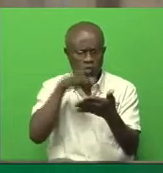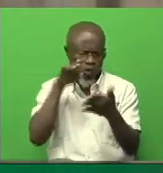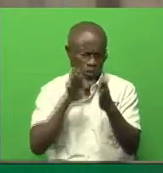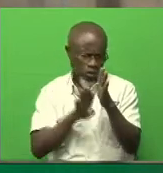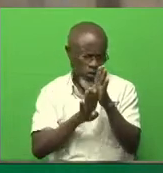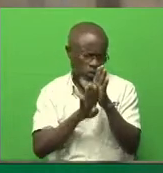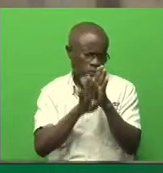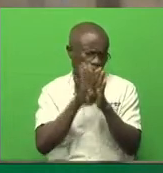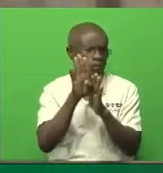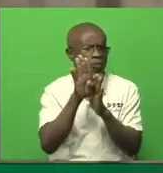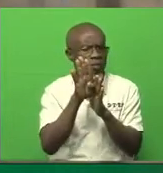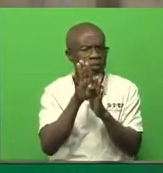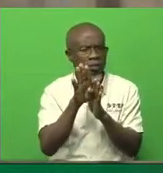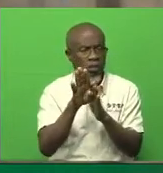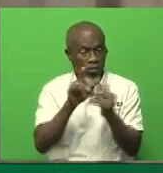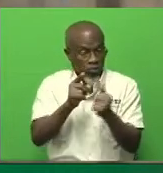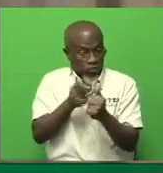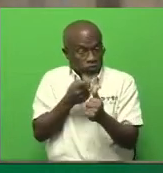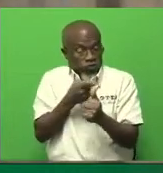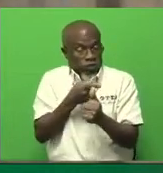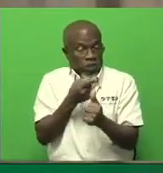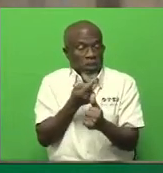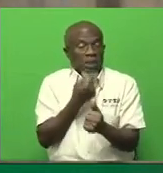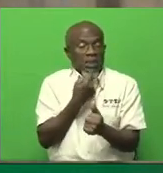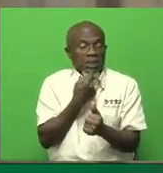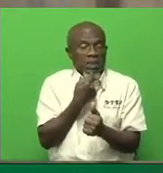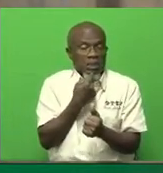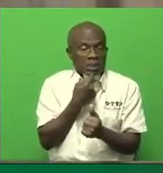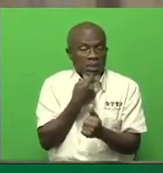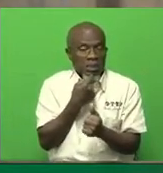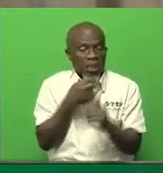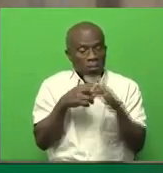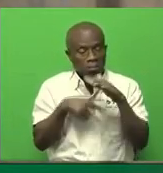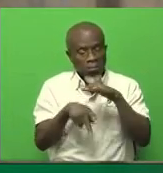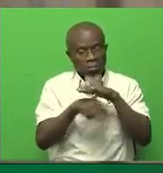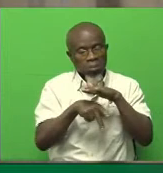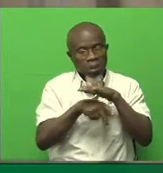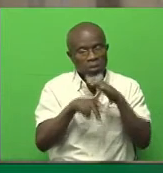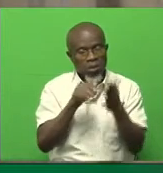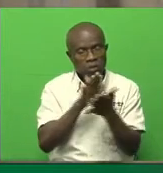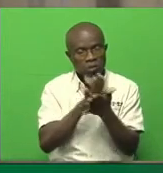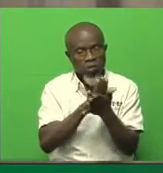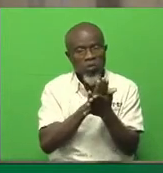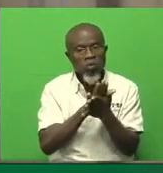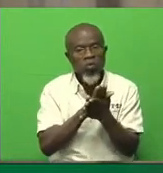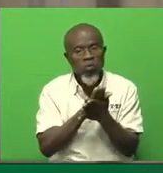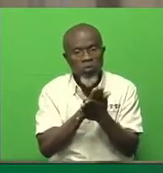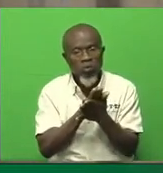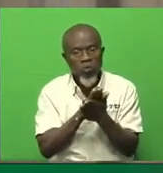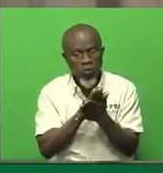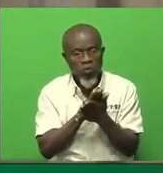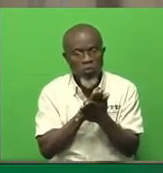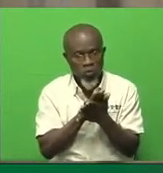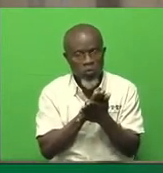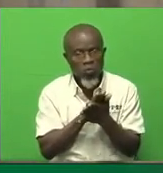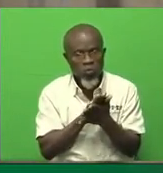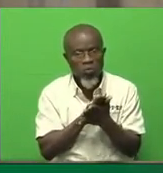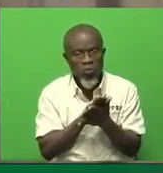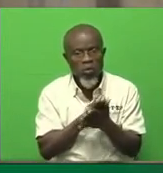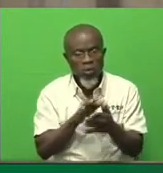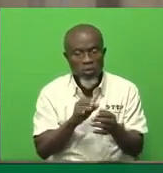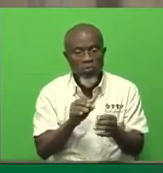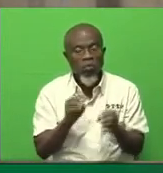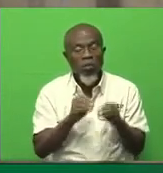and the first component of that was a primary school component where you took standard five remedial initiatives